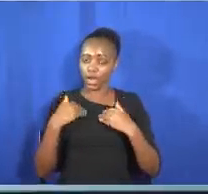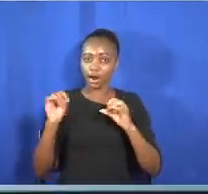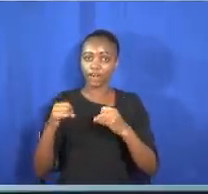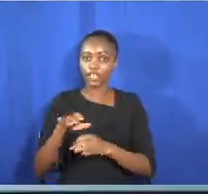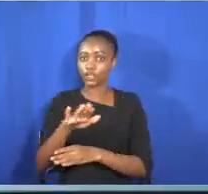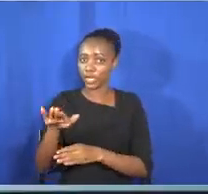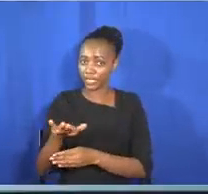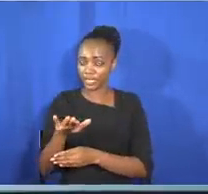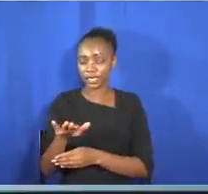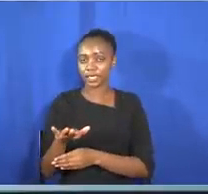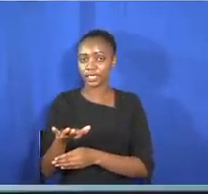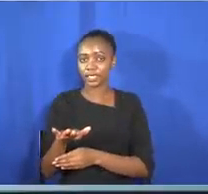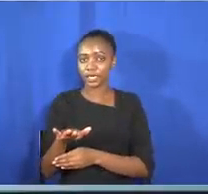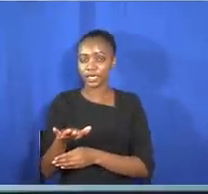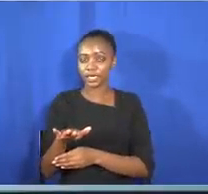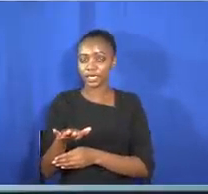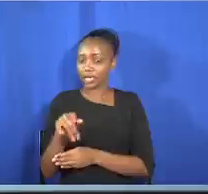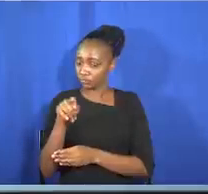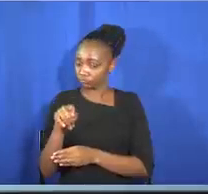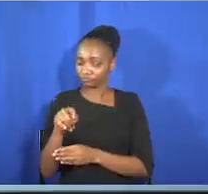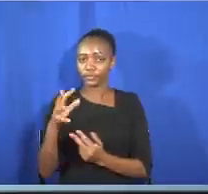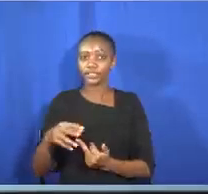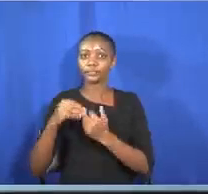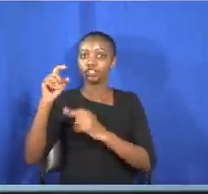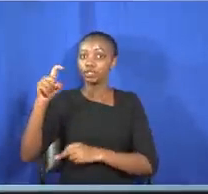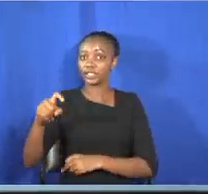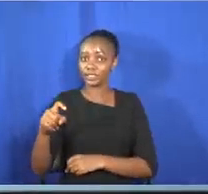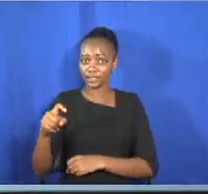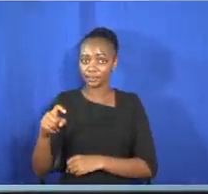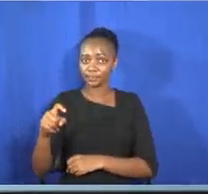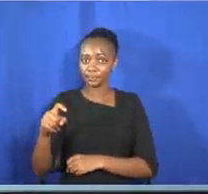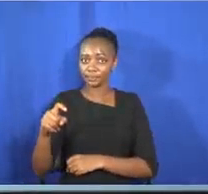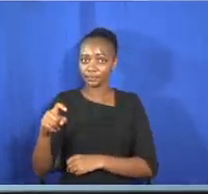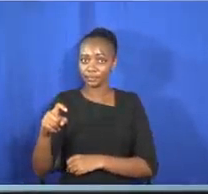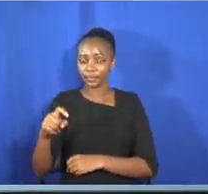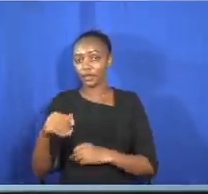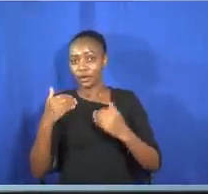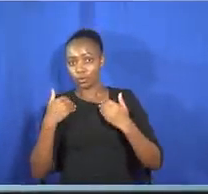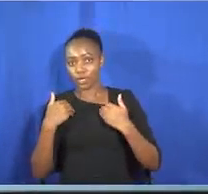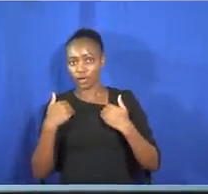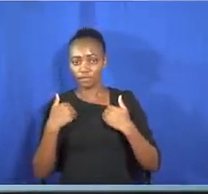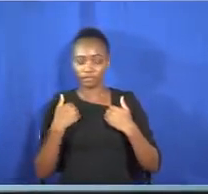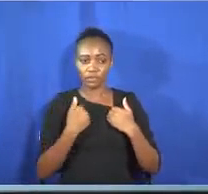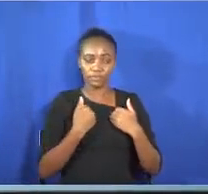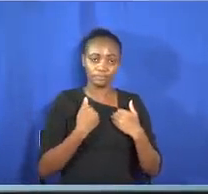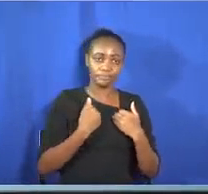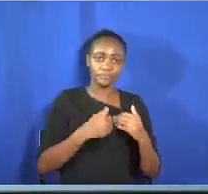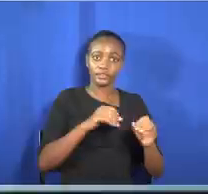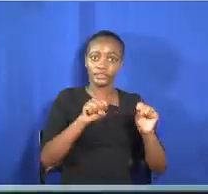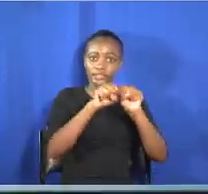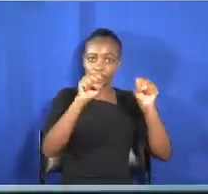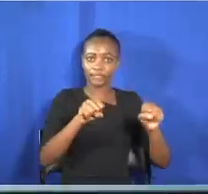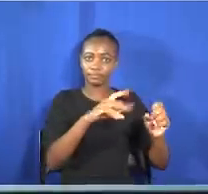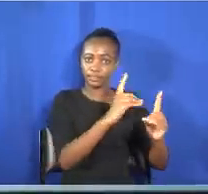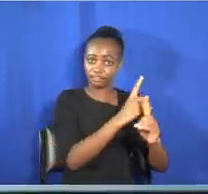especially also we have a new area, the area of the special needs. So the regular child will go through the